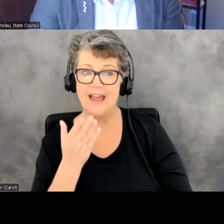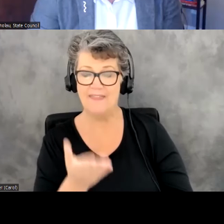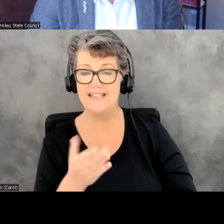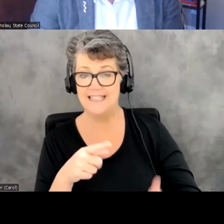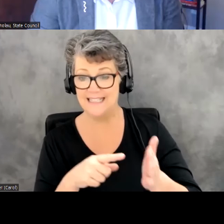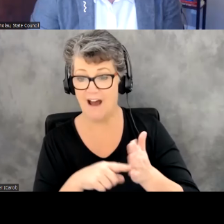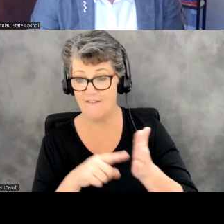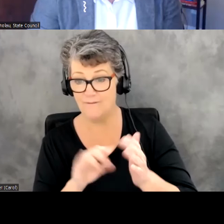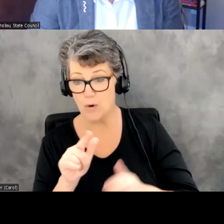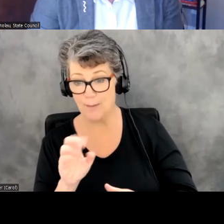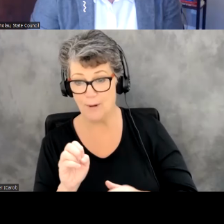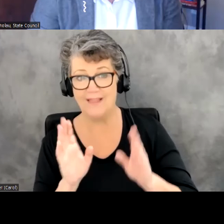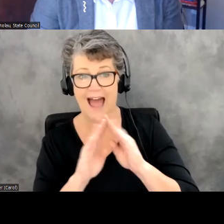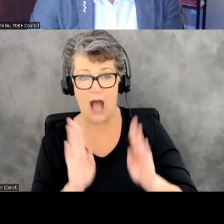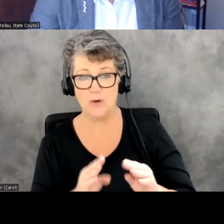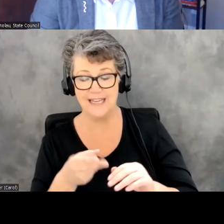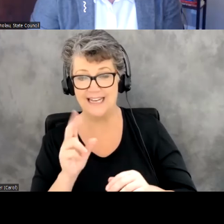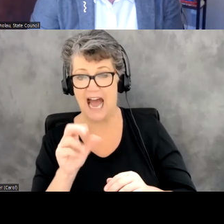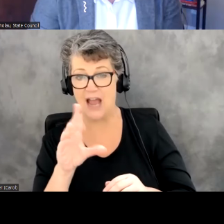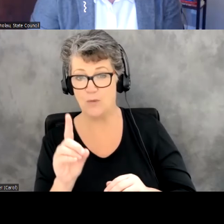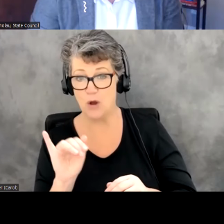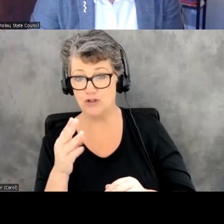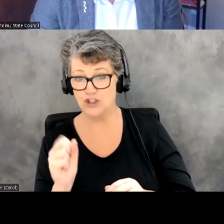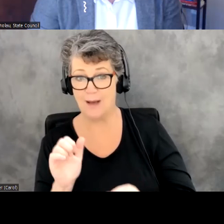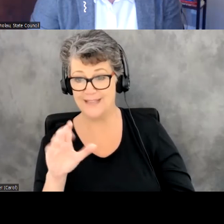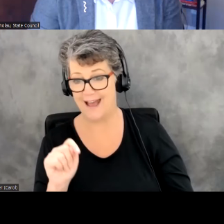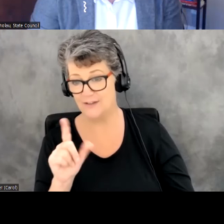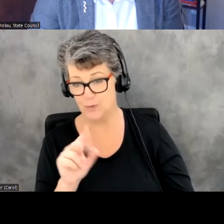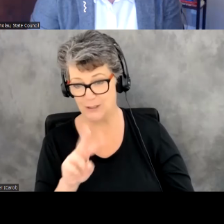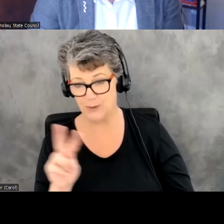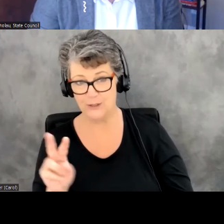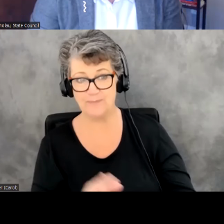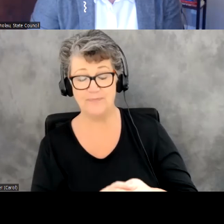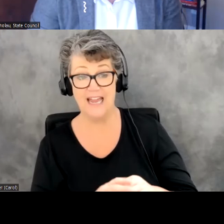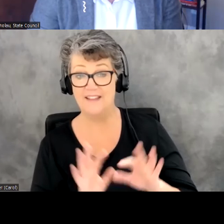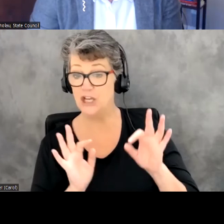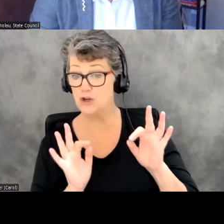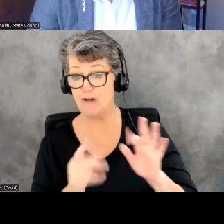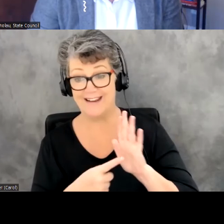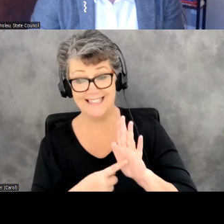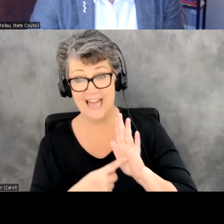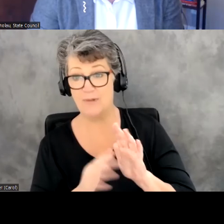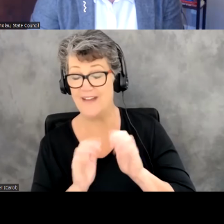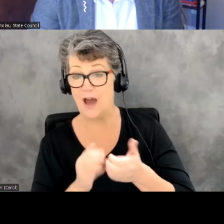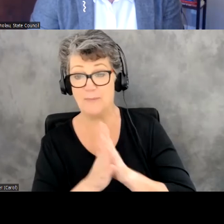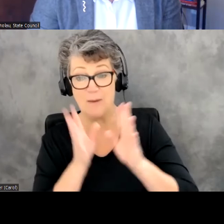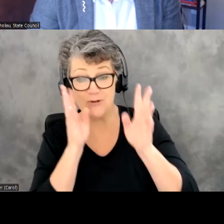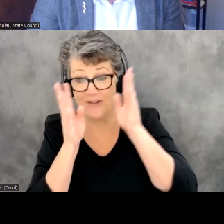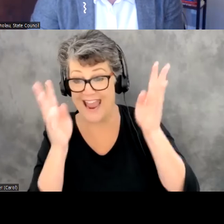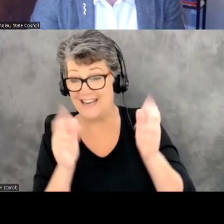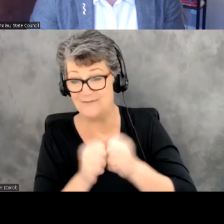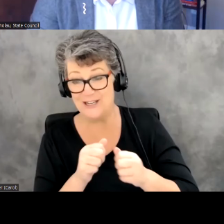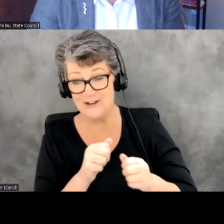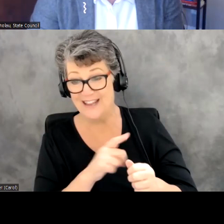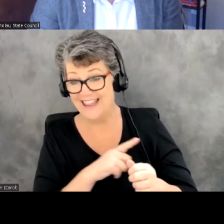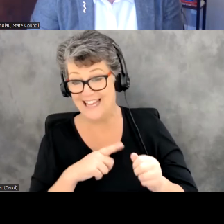Affordable Housing and High Roads Job Act of 2022. This is a great example of how to be creative in